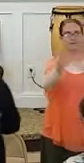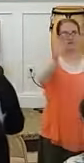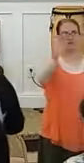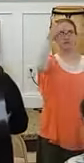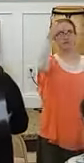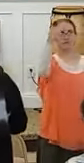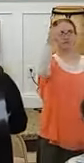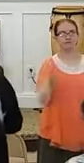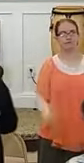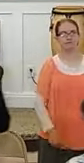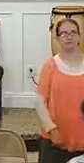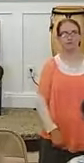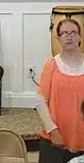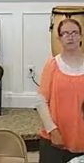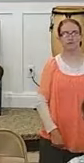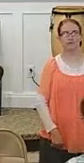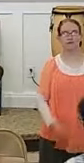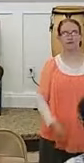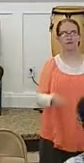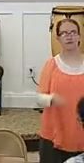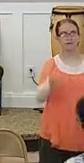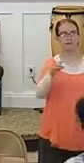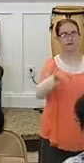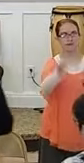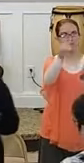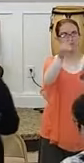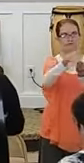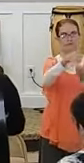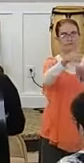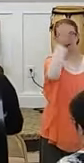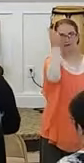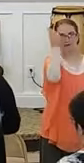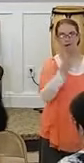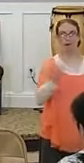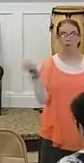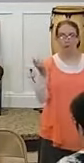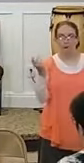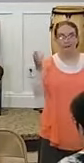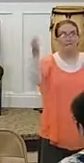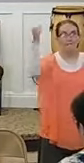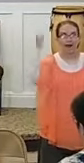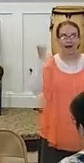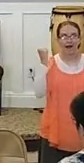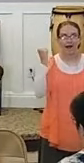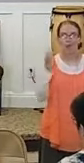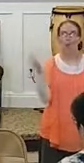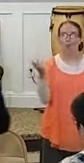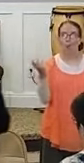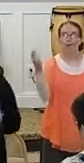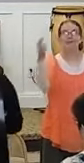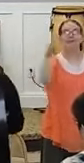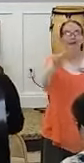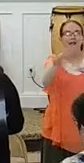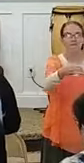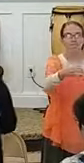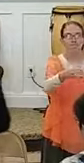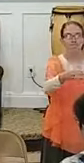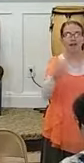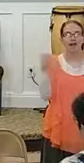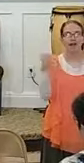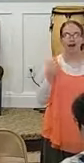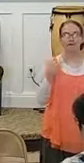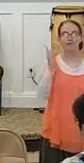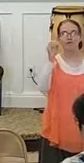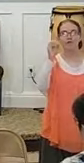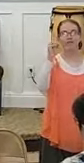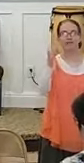Jerusalem. And when they had set them in the midst, they asked, by what power or by what name have you done